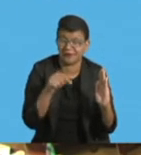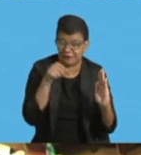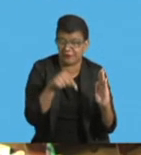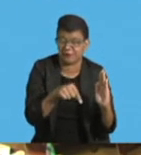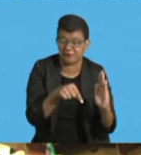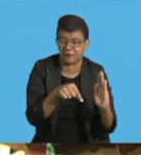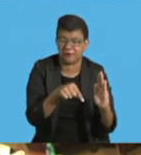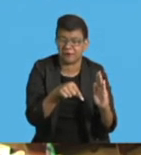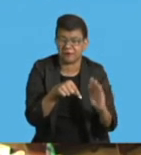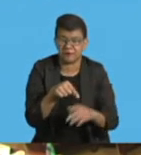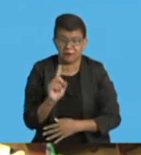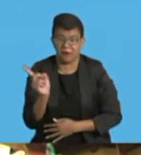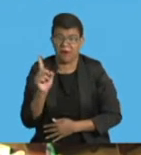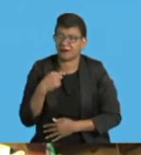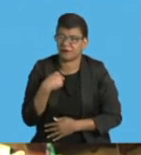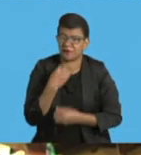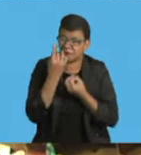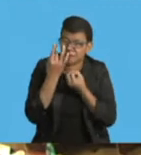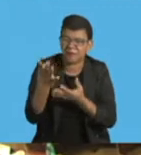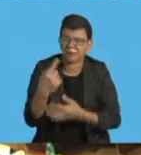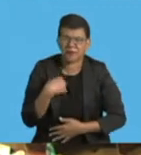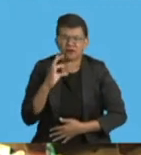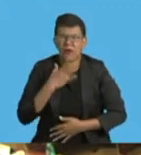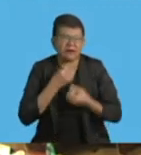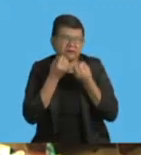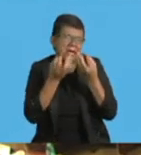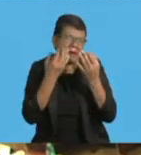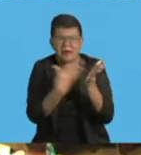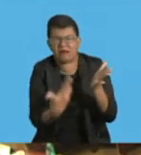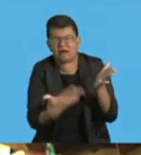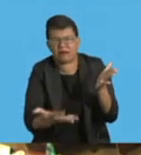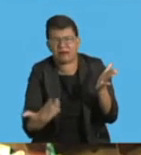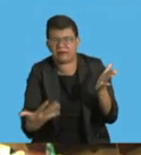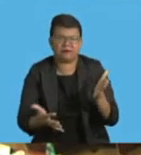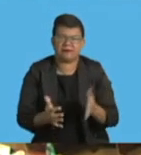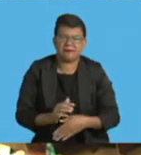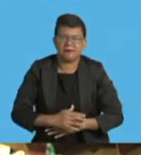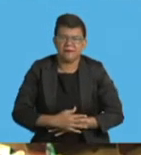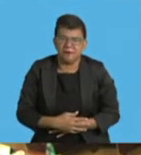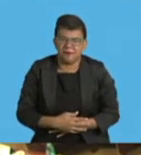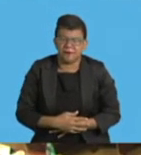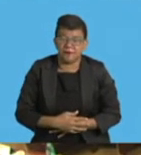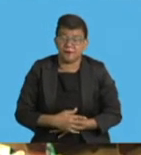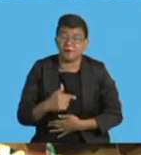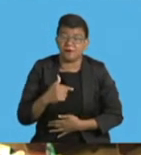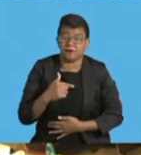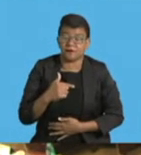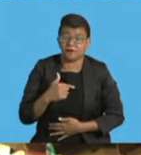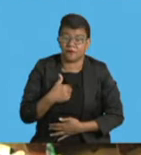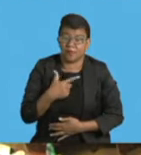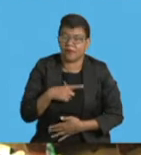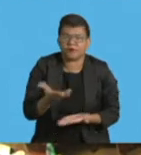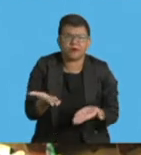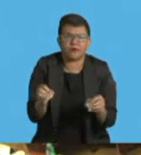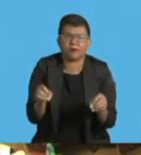were highlighted, but I don't want to say anything more before I have an opportunity to sit down face-to-face with Prime Minister Morrison